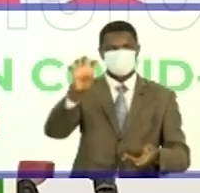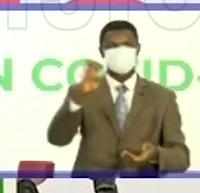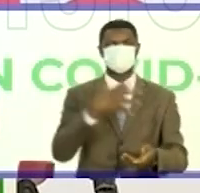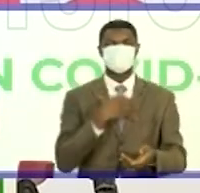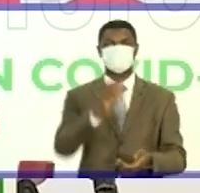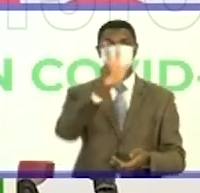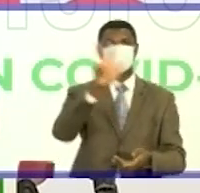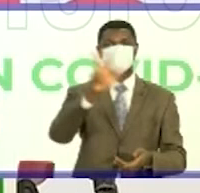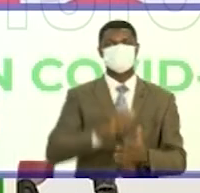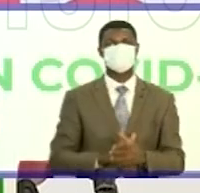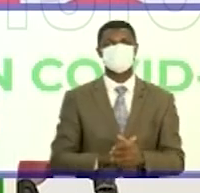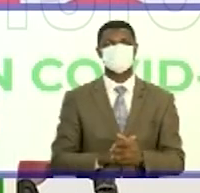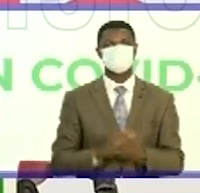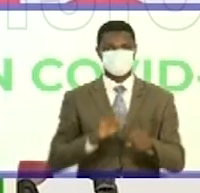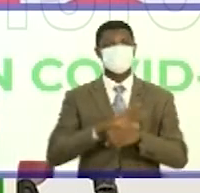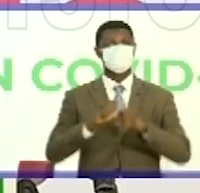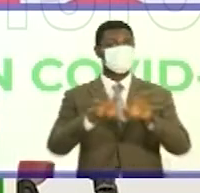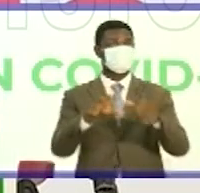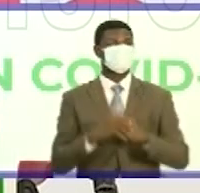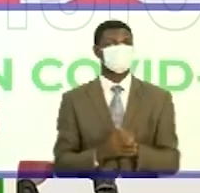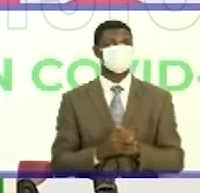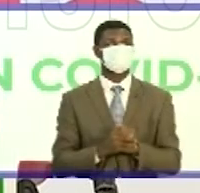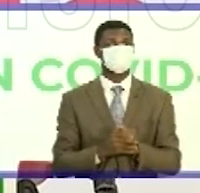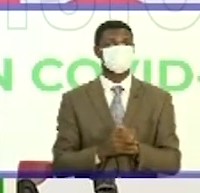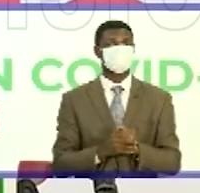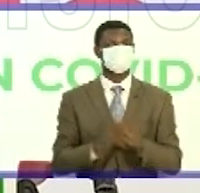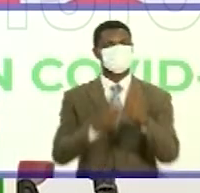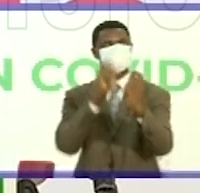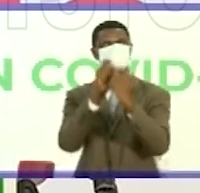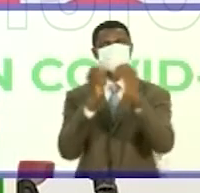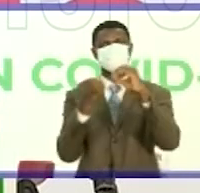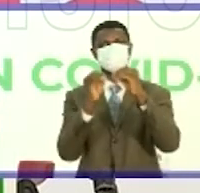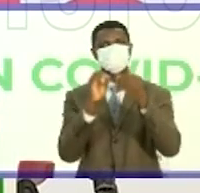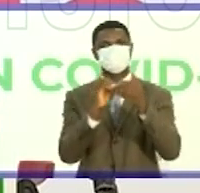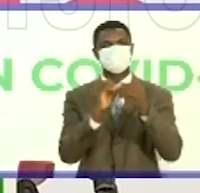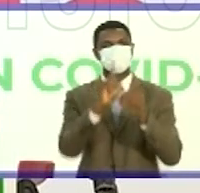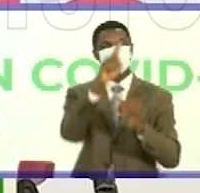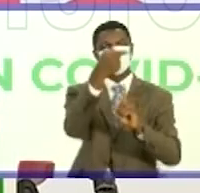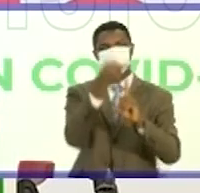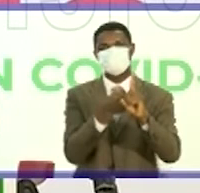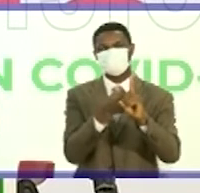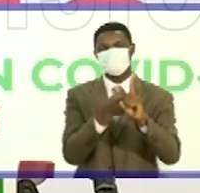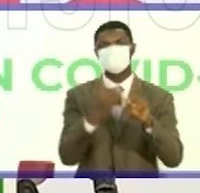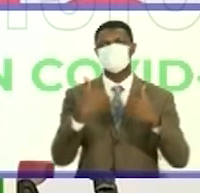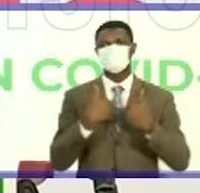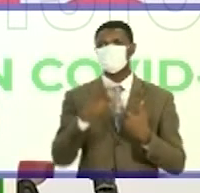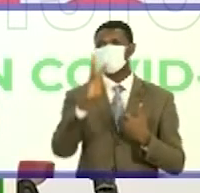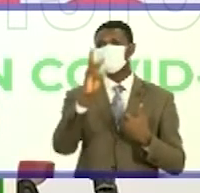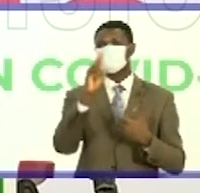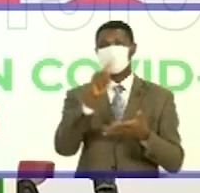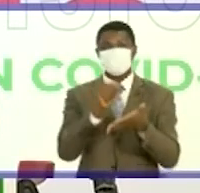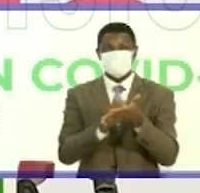44,433 cases. In absolute figures, within a period of 1 month, we recorded